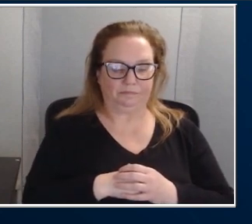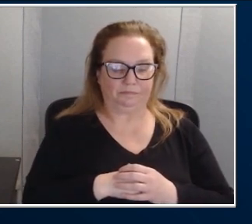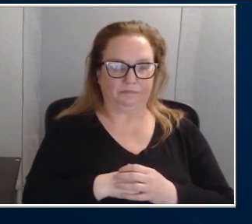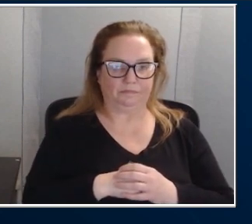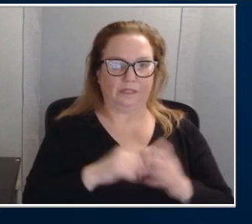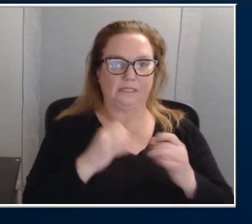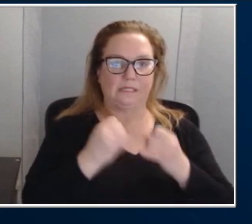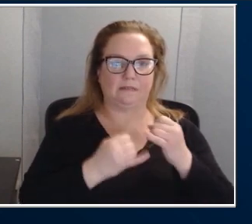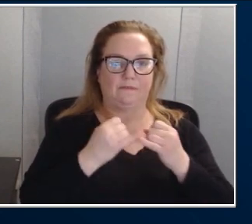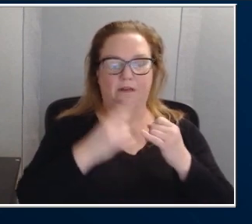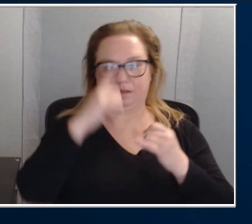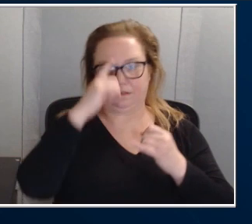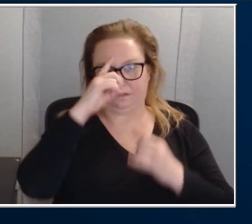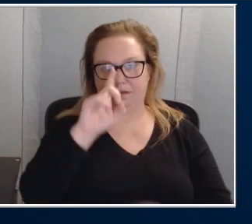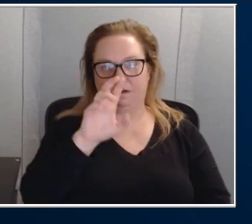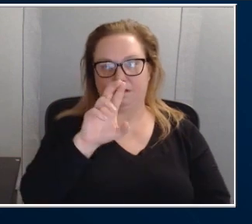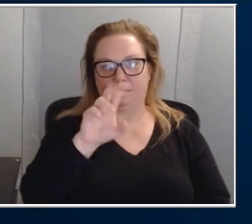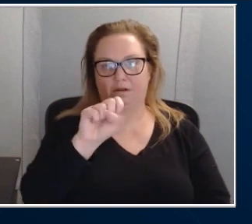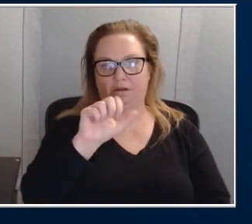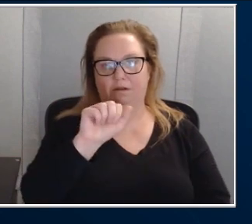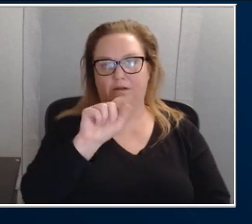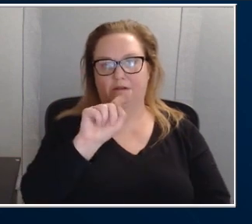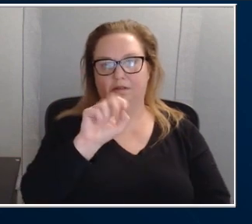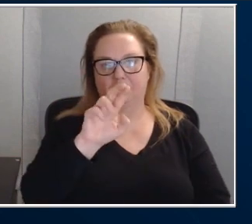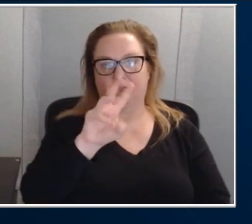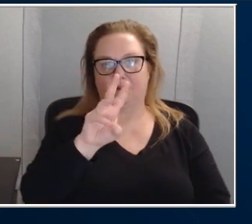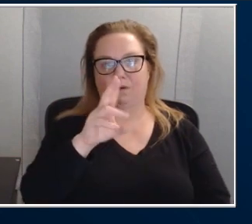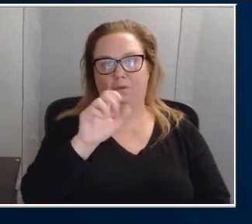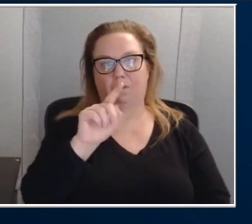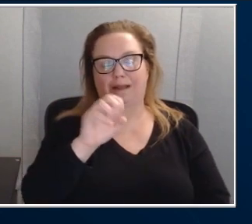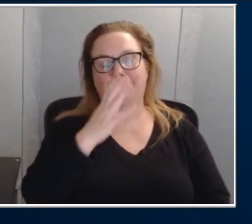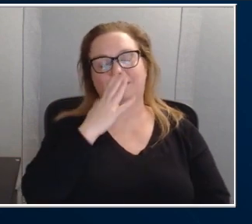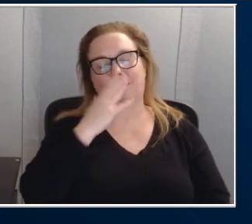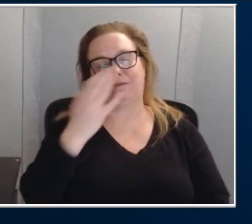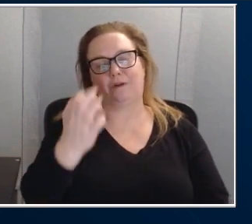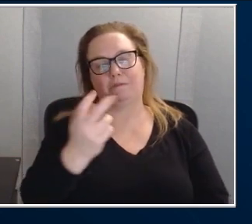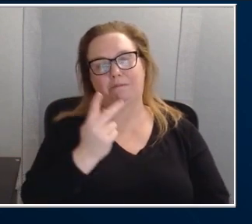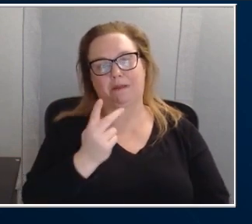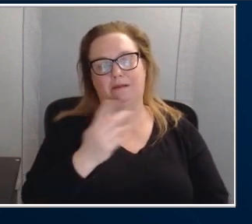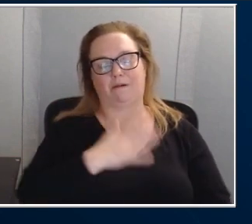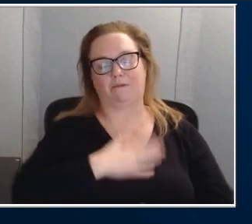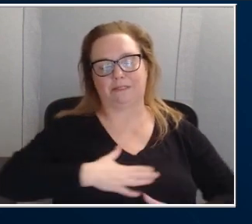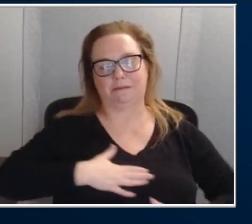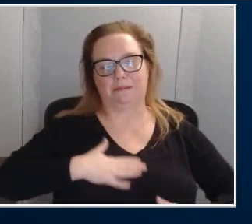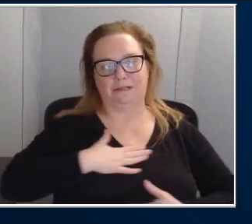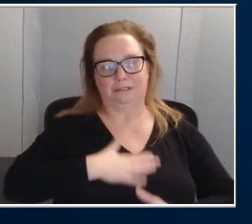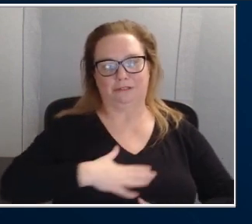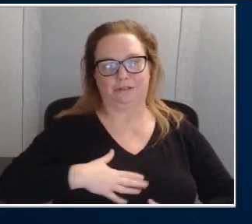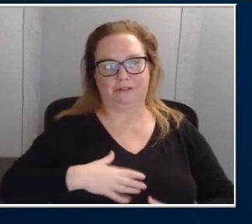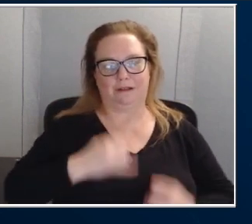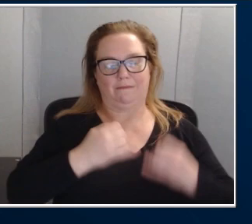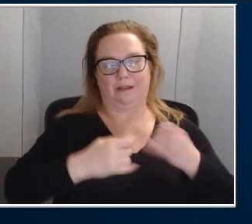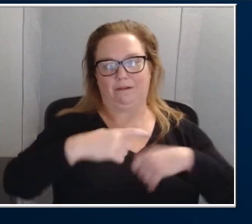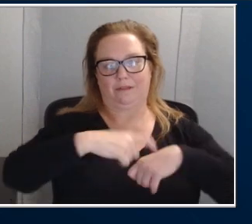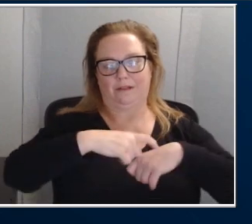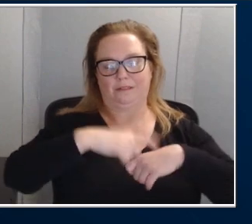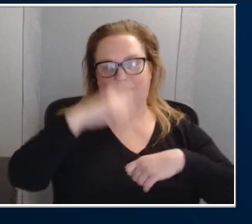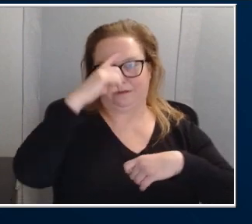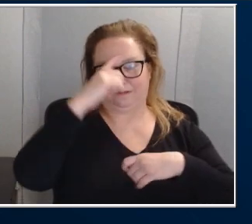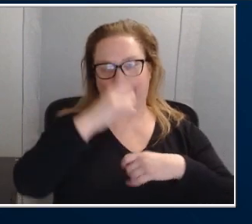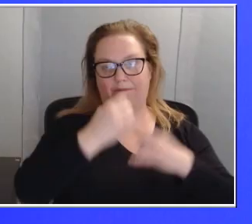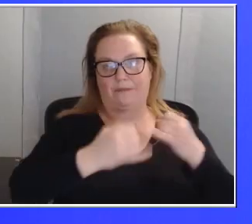final thoughts. Dr. Satterwhite, I want to first of all, thank you for being back on the program again. Always a pleasure. And final thoughts. Final